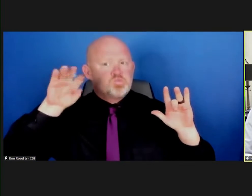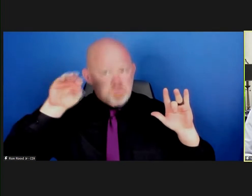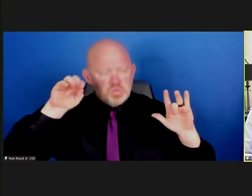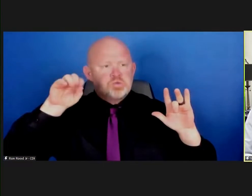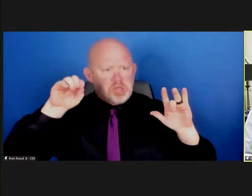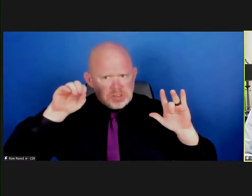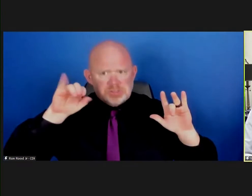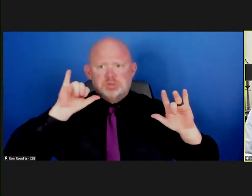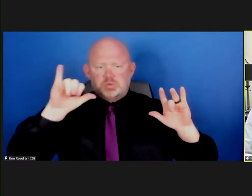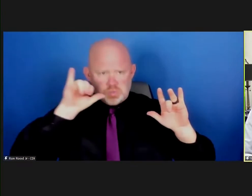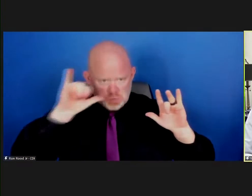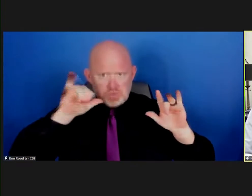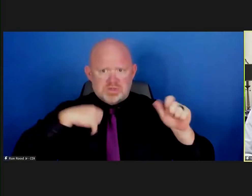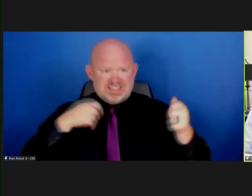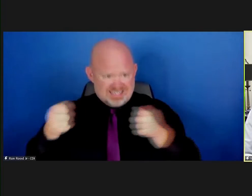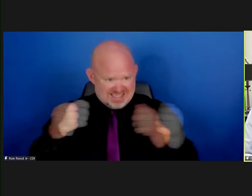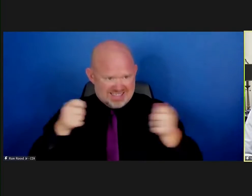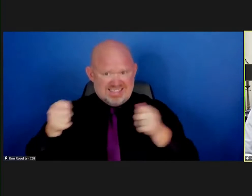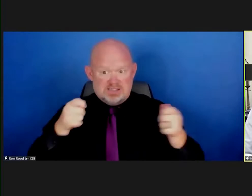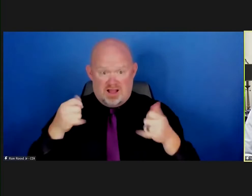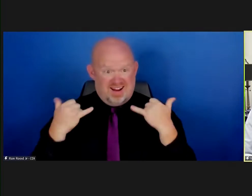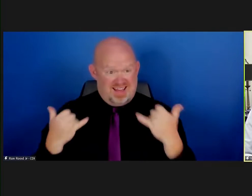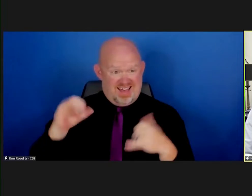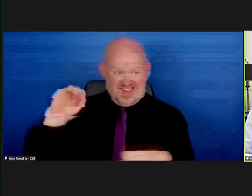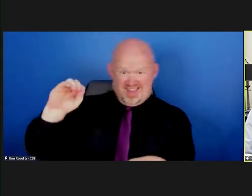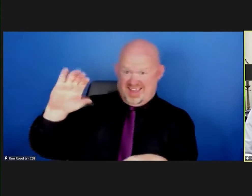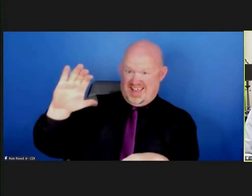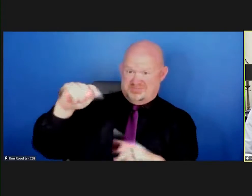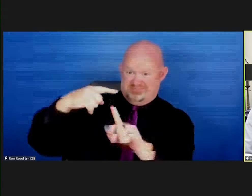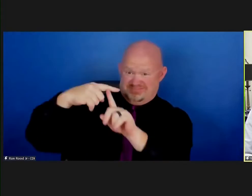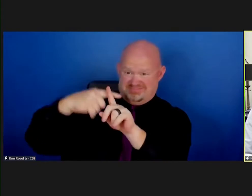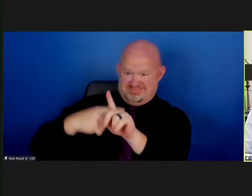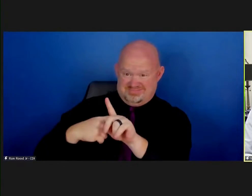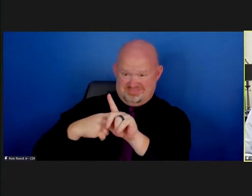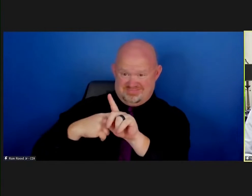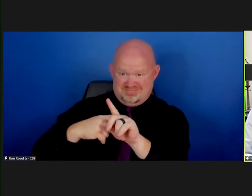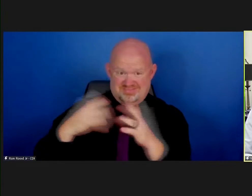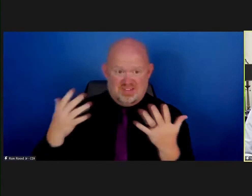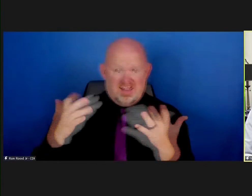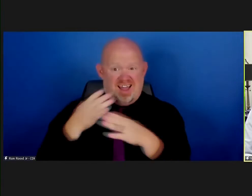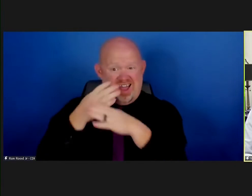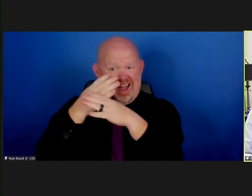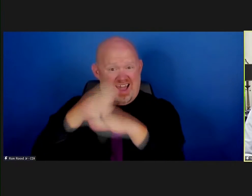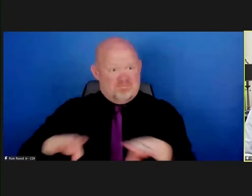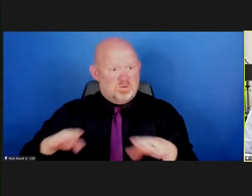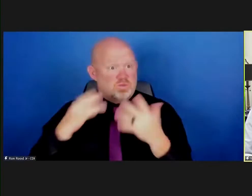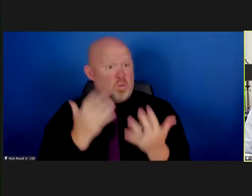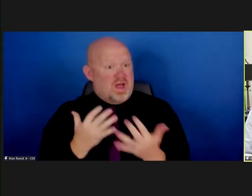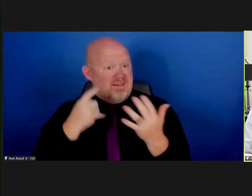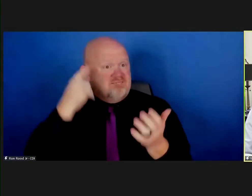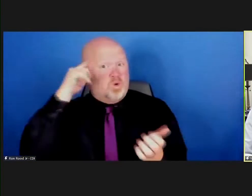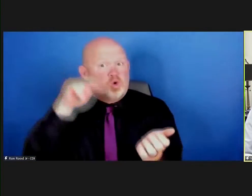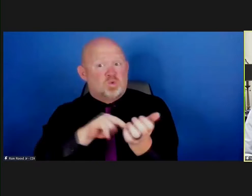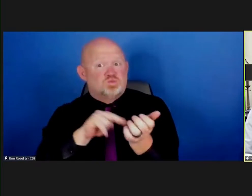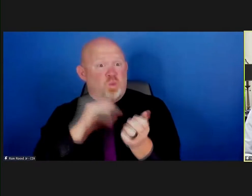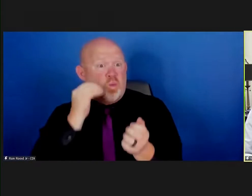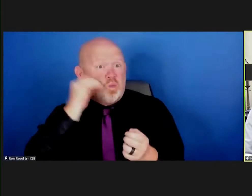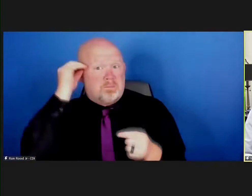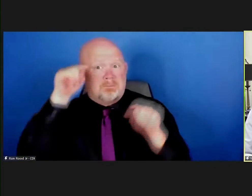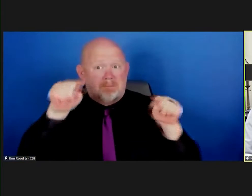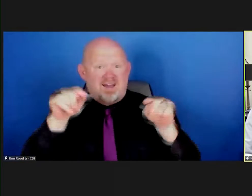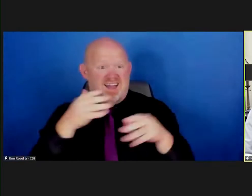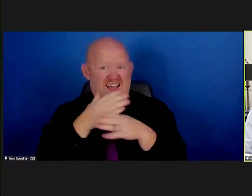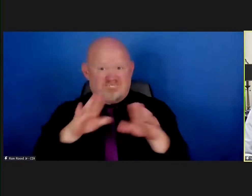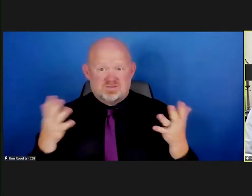This month, the average number of patients waiting for nursing home placement at Strong alone is 100